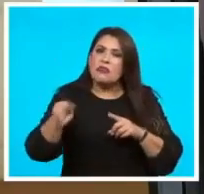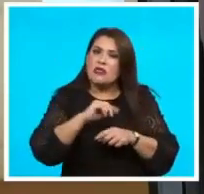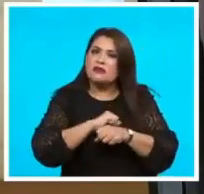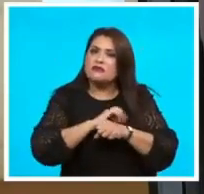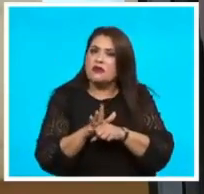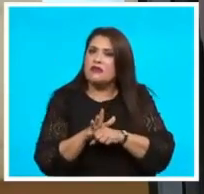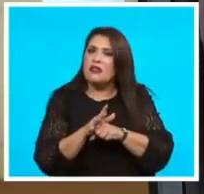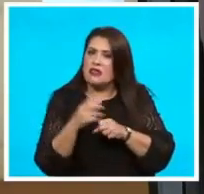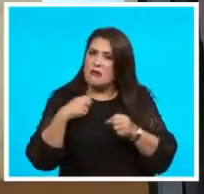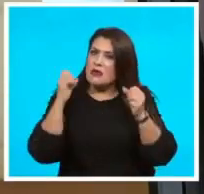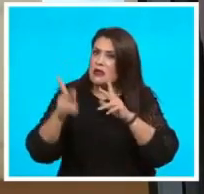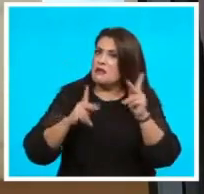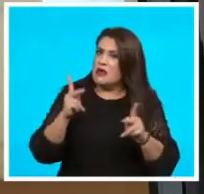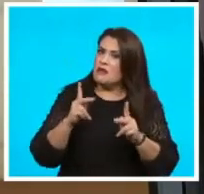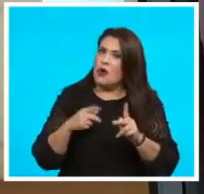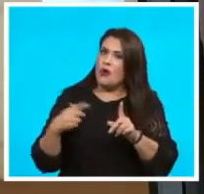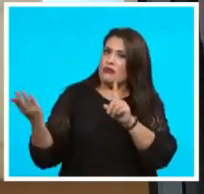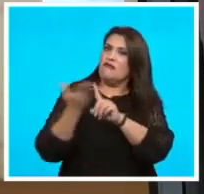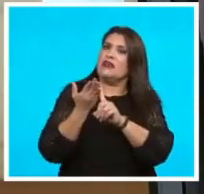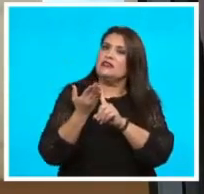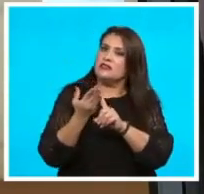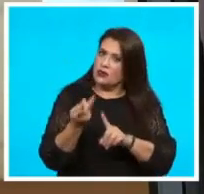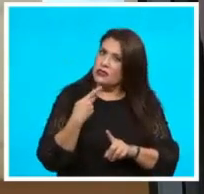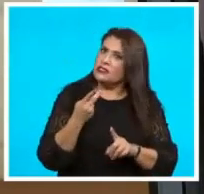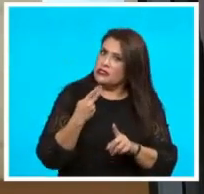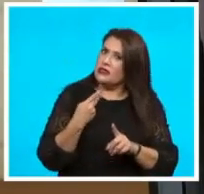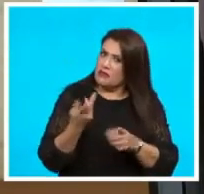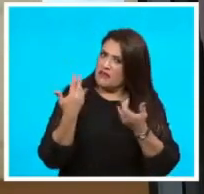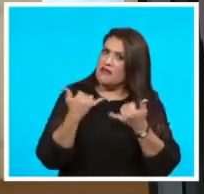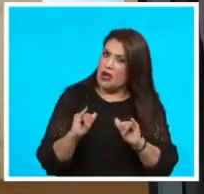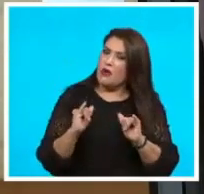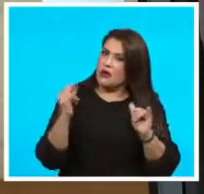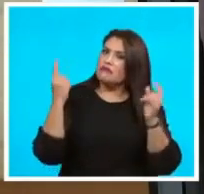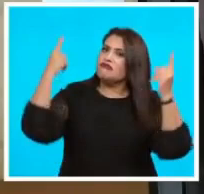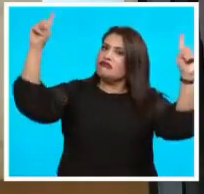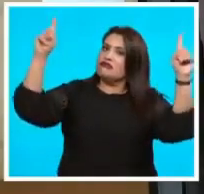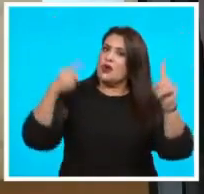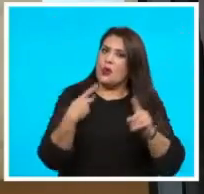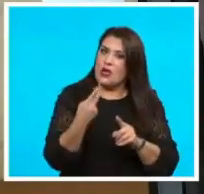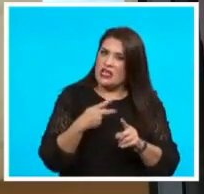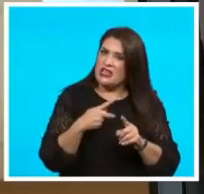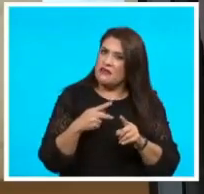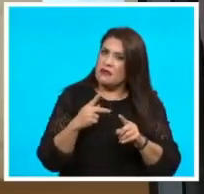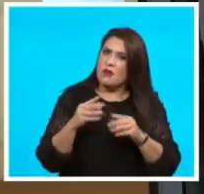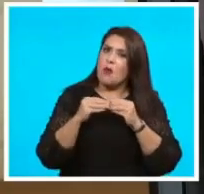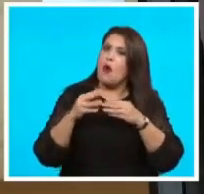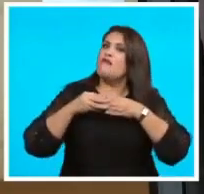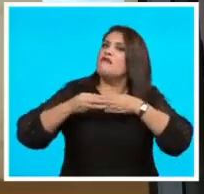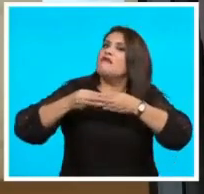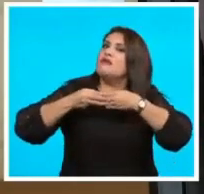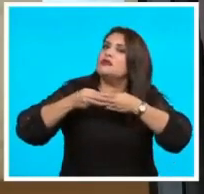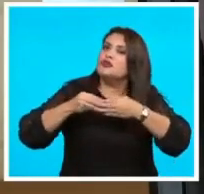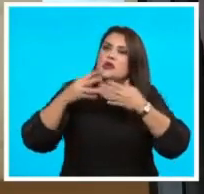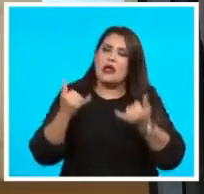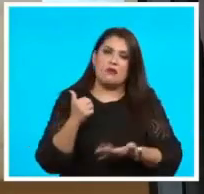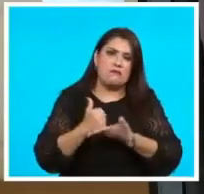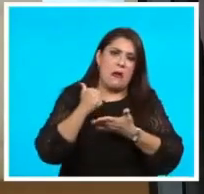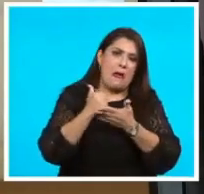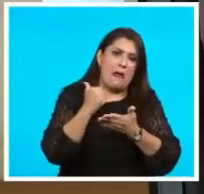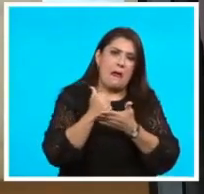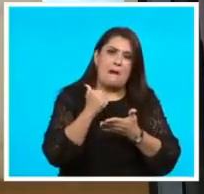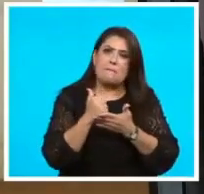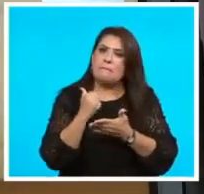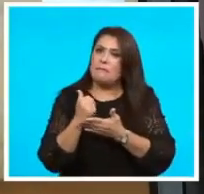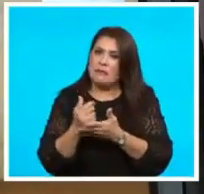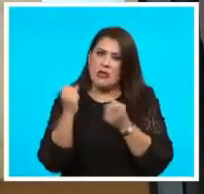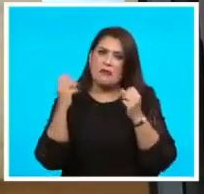are convinced, that we can still be very effective, and we can be even more flexible now to deliver help in multiple ways to multiple people in